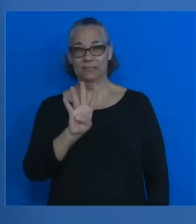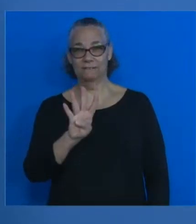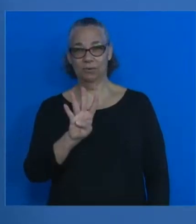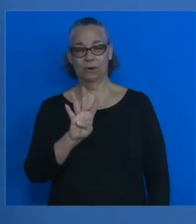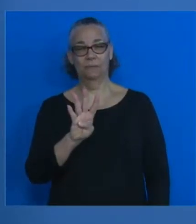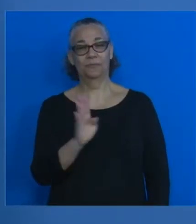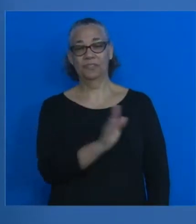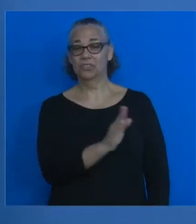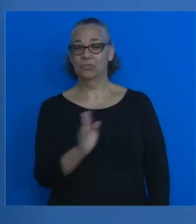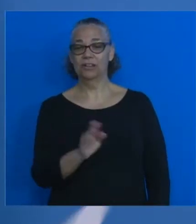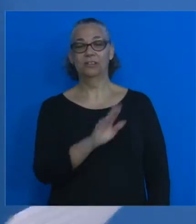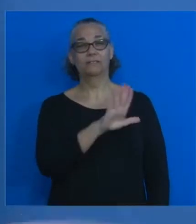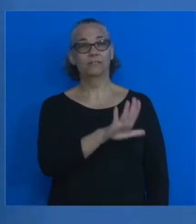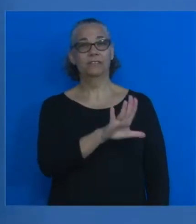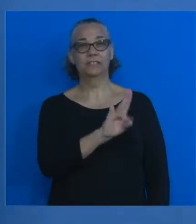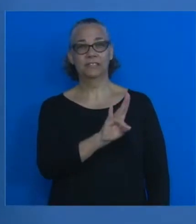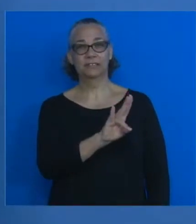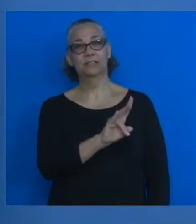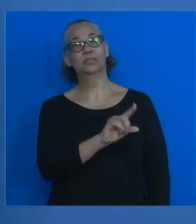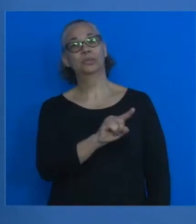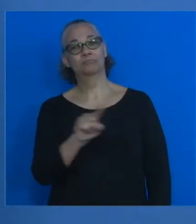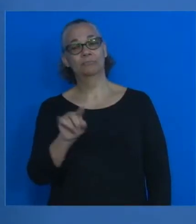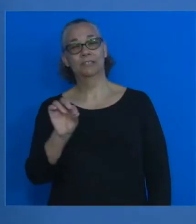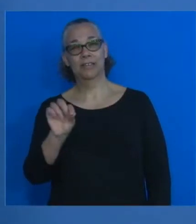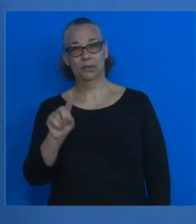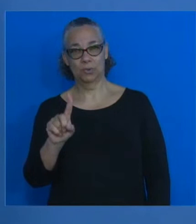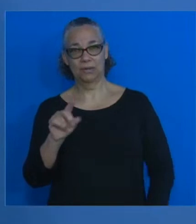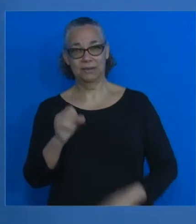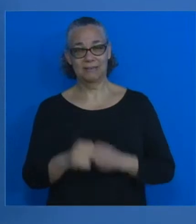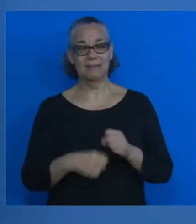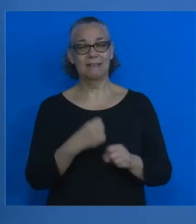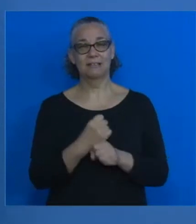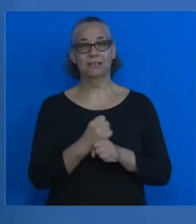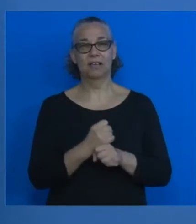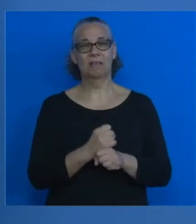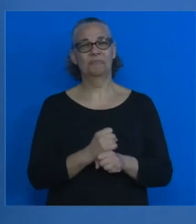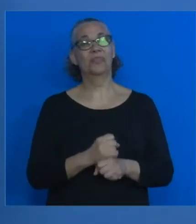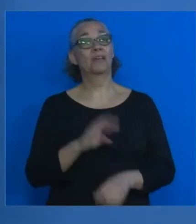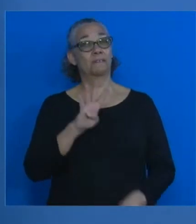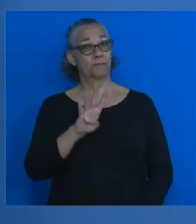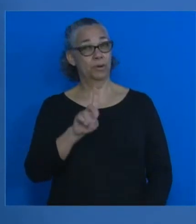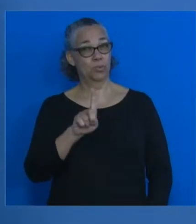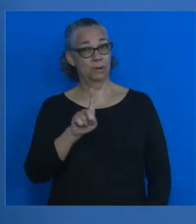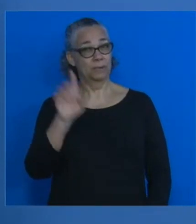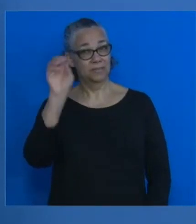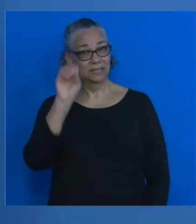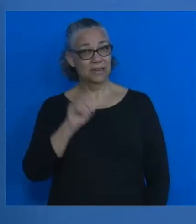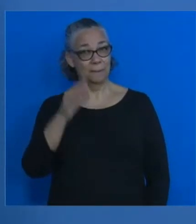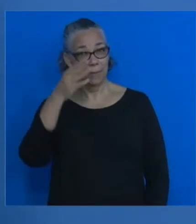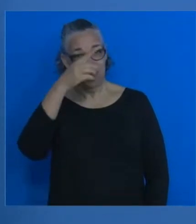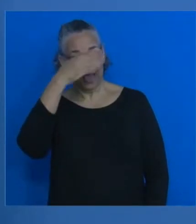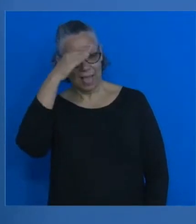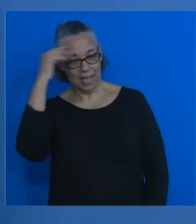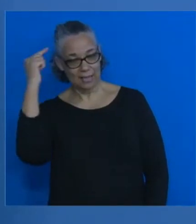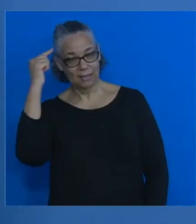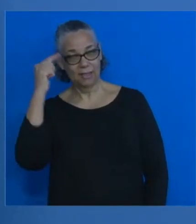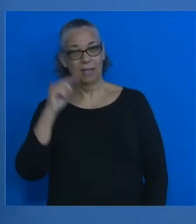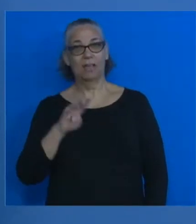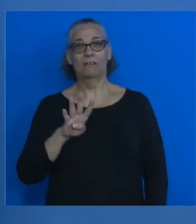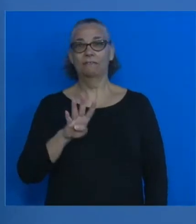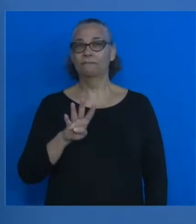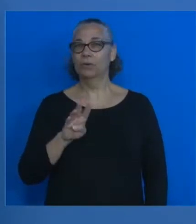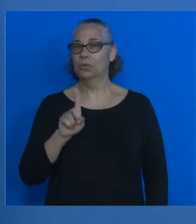is 57 to 91 years. Overall, 48% of the cases were black, 45% are white, and